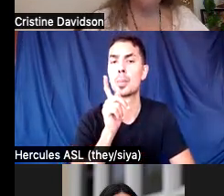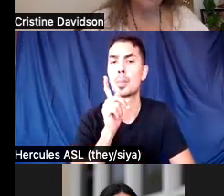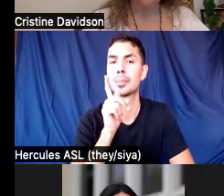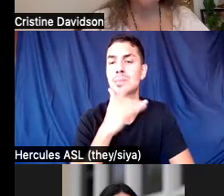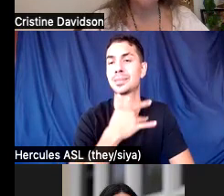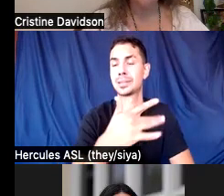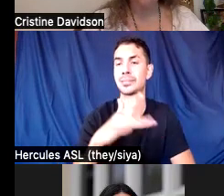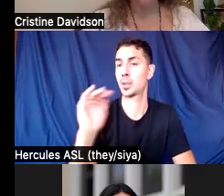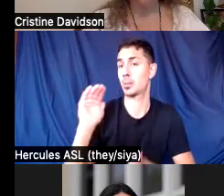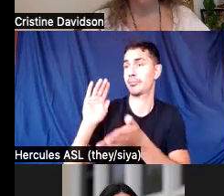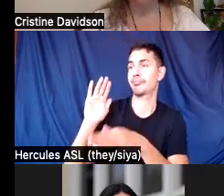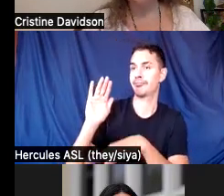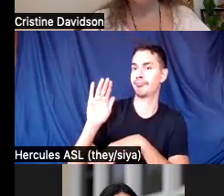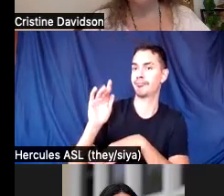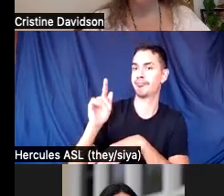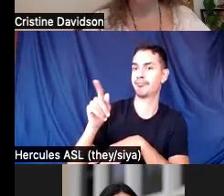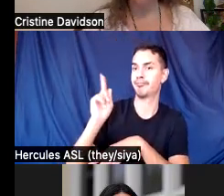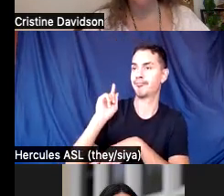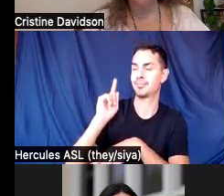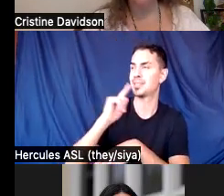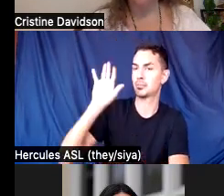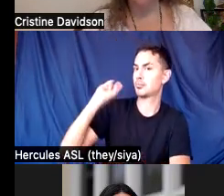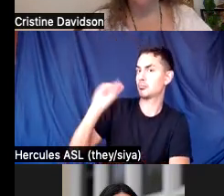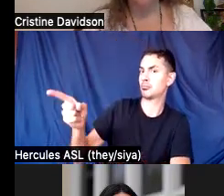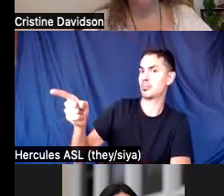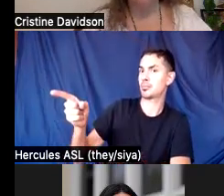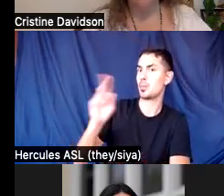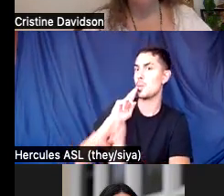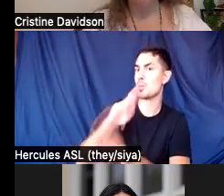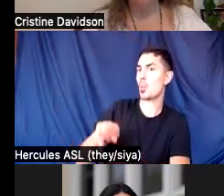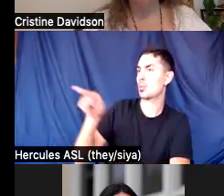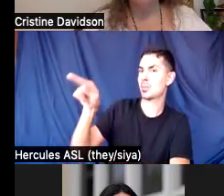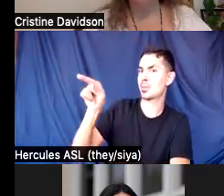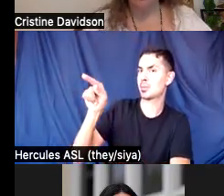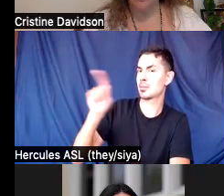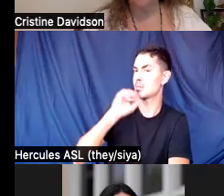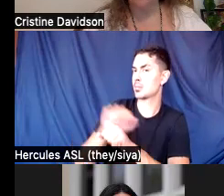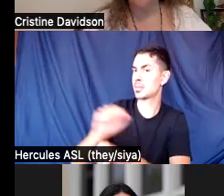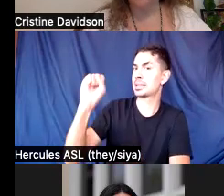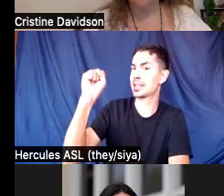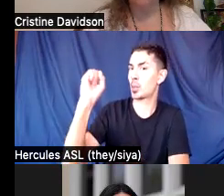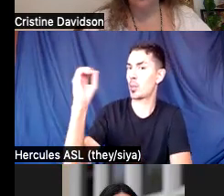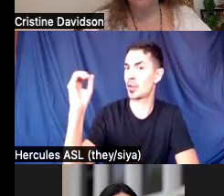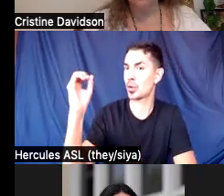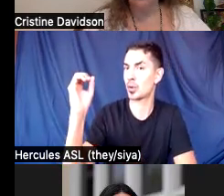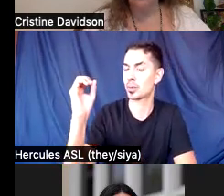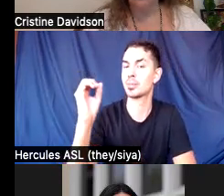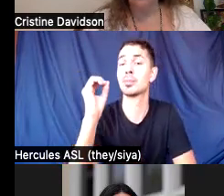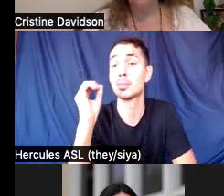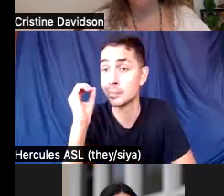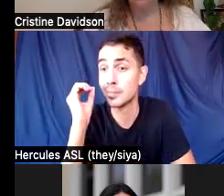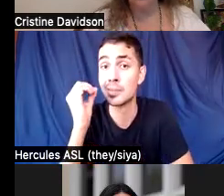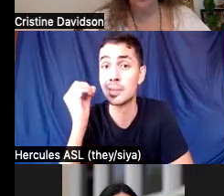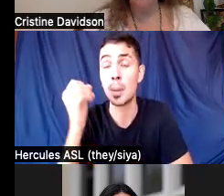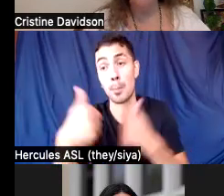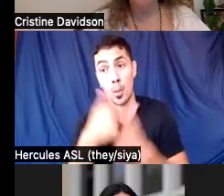accused of sexual assault or the ones that get reported, very few of them actually are convicted and